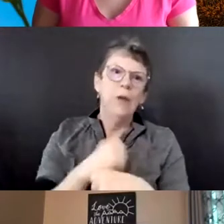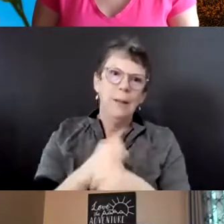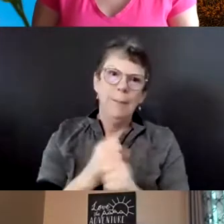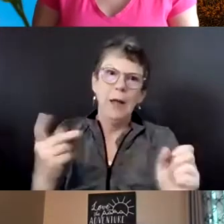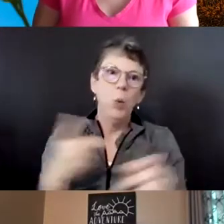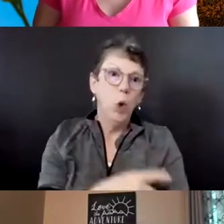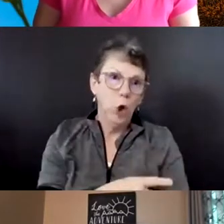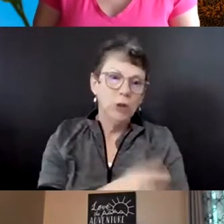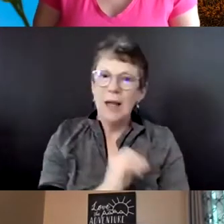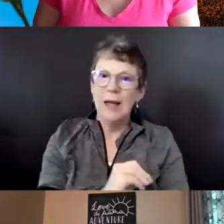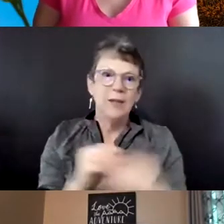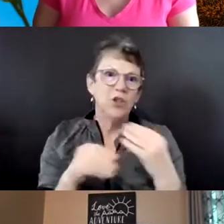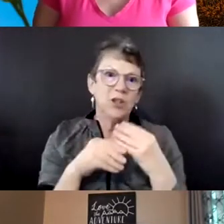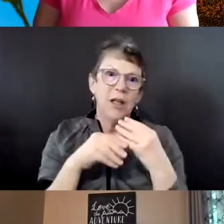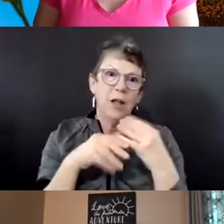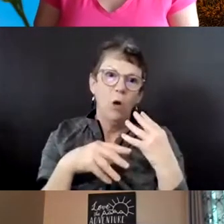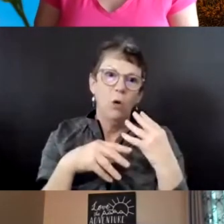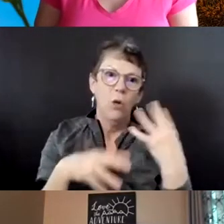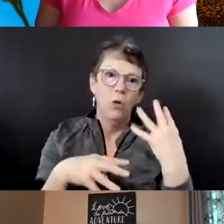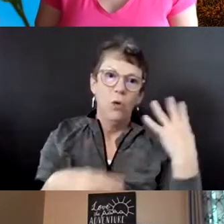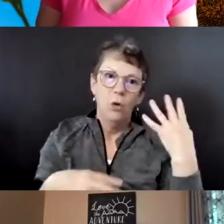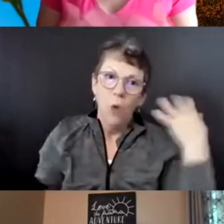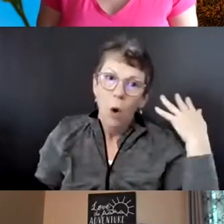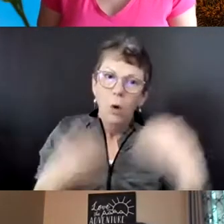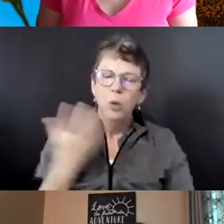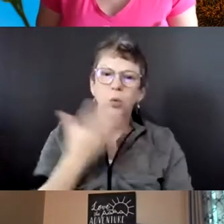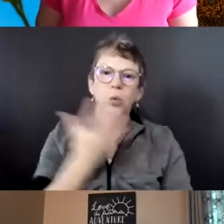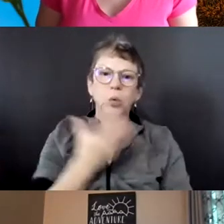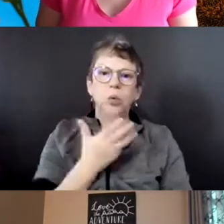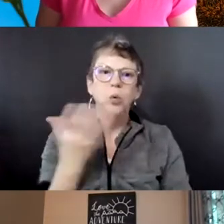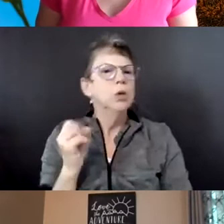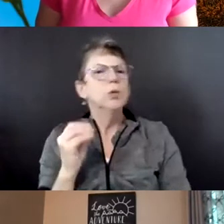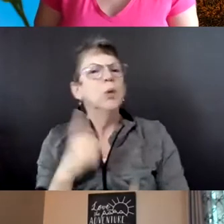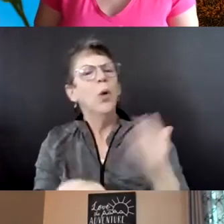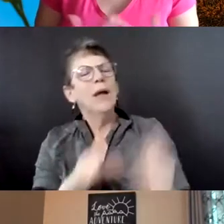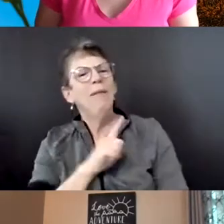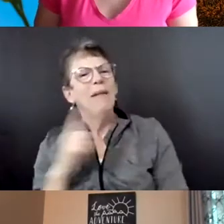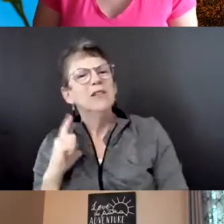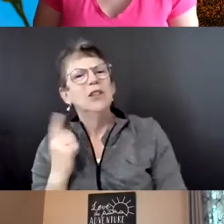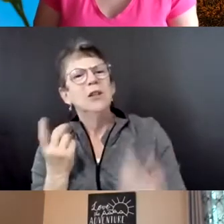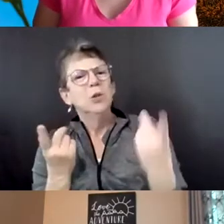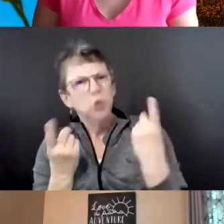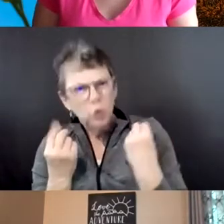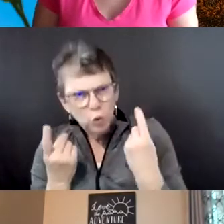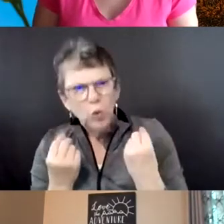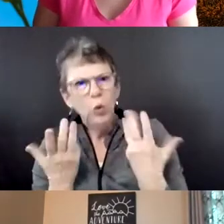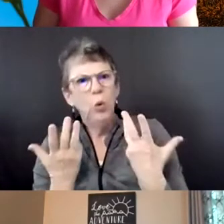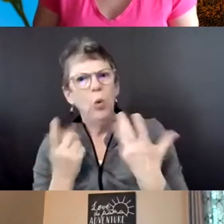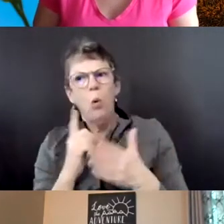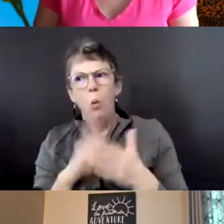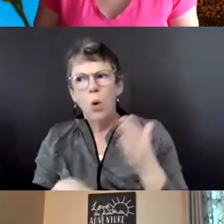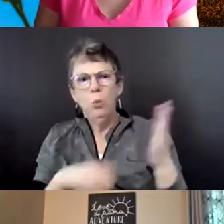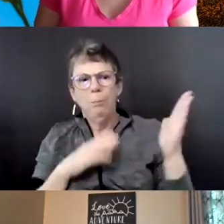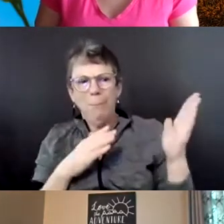longer, unfortunately. And so what can the legislature do, or what is the legislature planning to do to